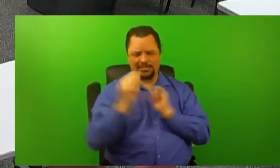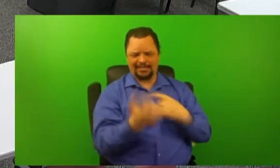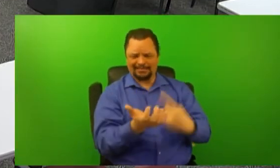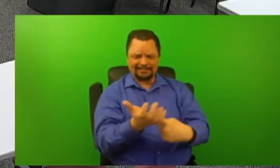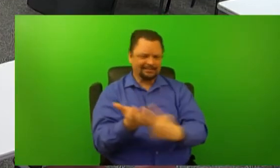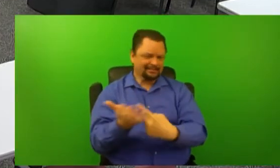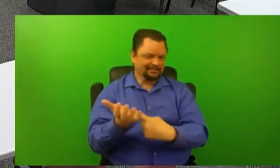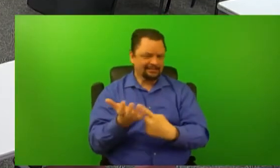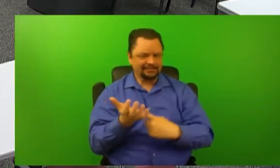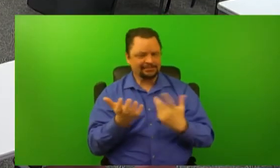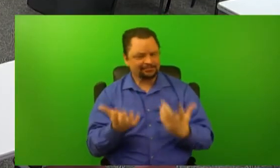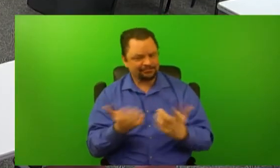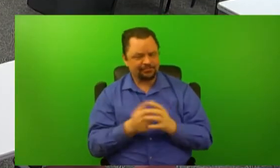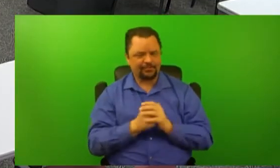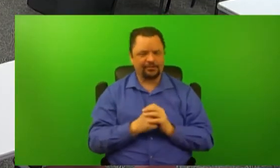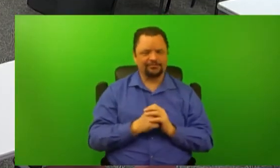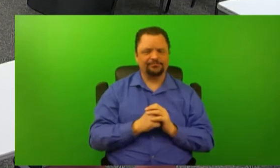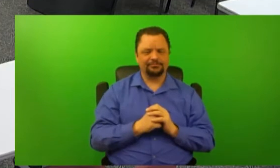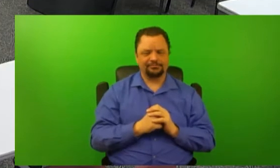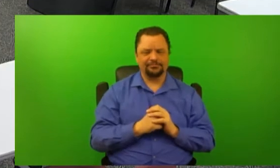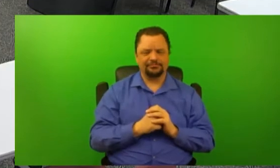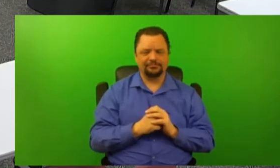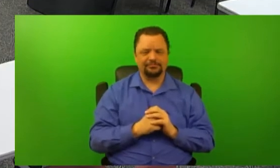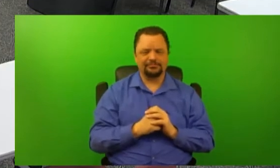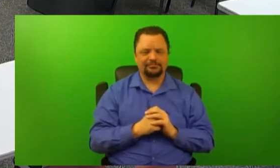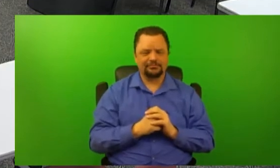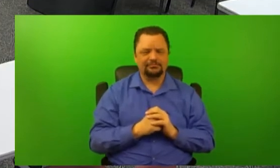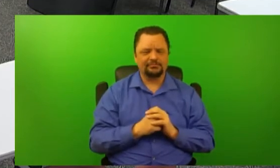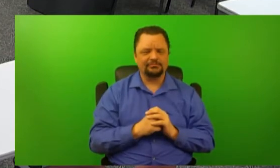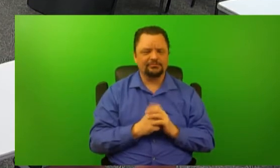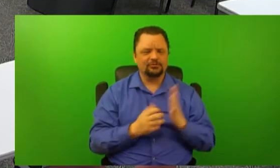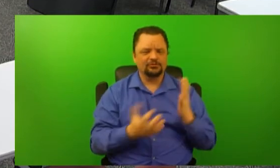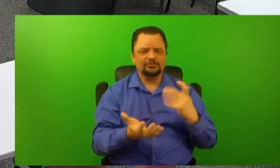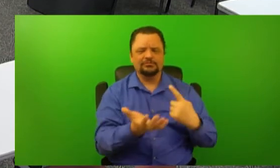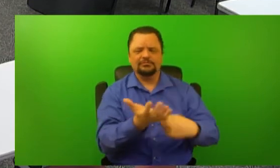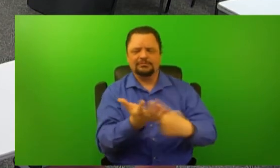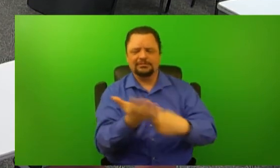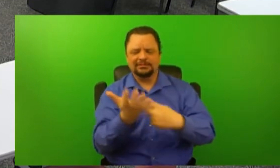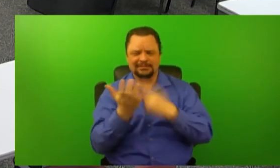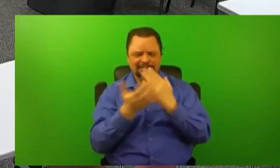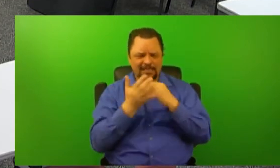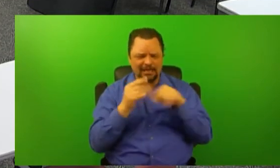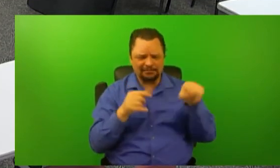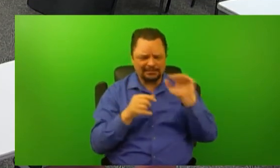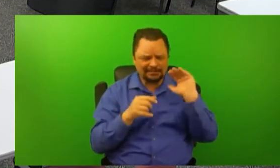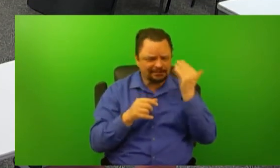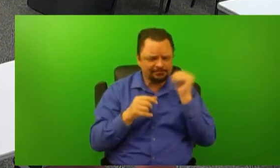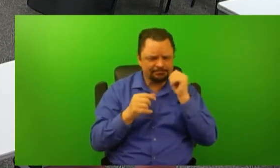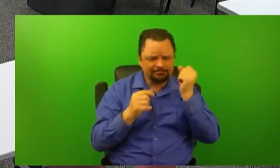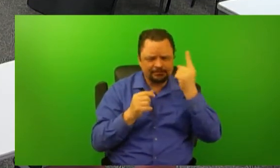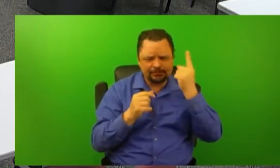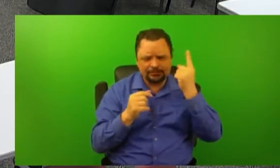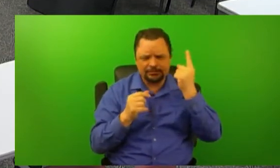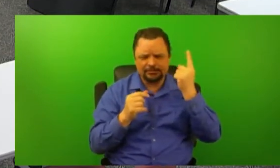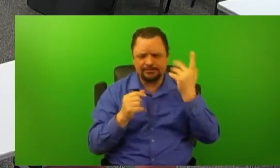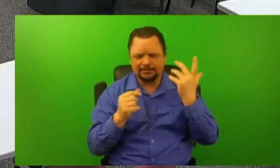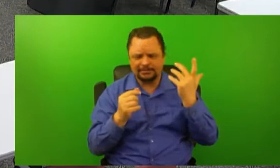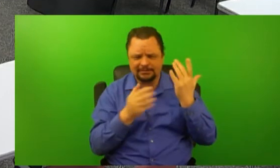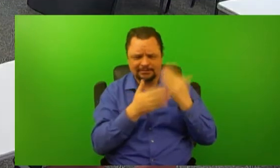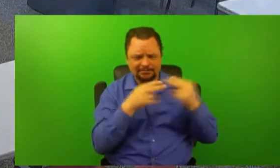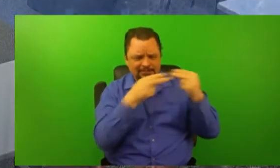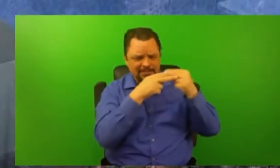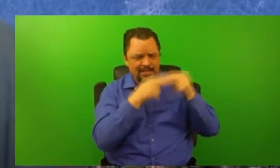all time. And then I just didn't understand, Fadi, it sounds like we're going to drop some slides. We're just going to totally get rid of them. Which ones are